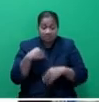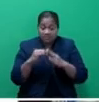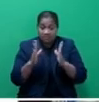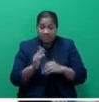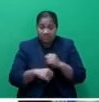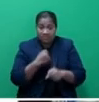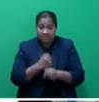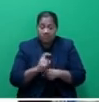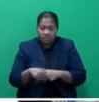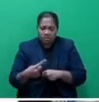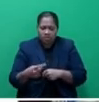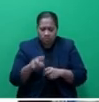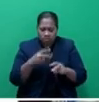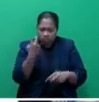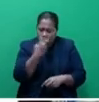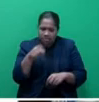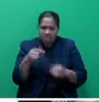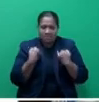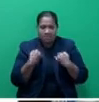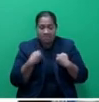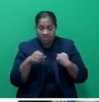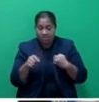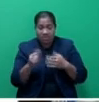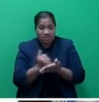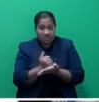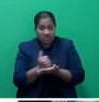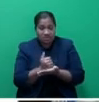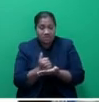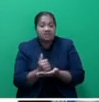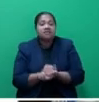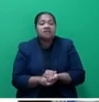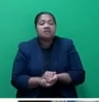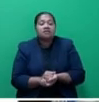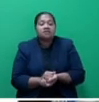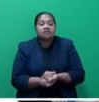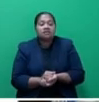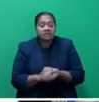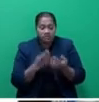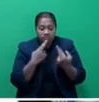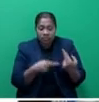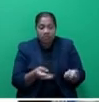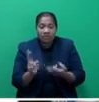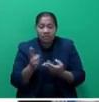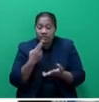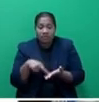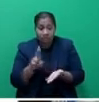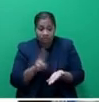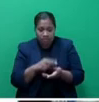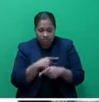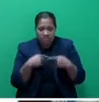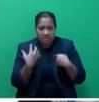the implementation of these remedial actions recommended by the report that we